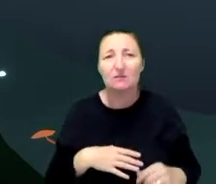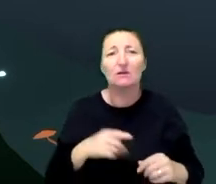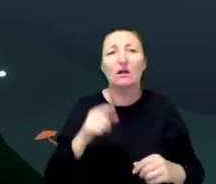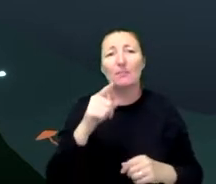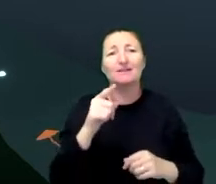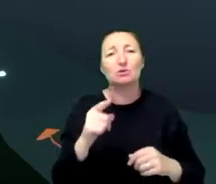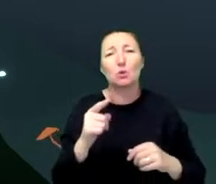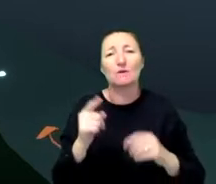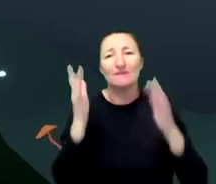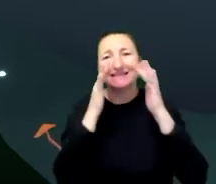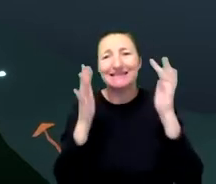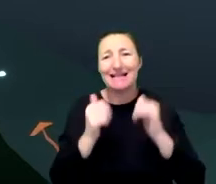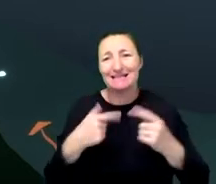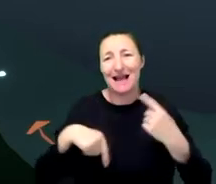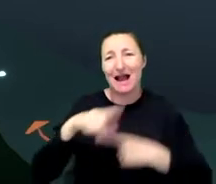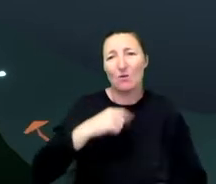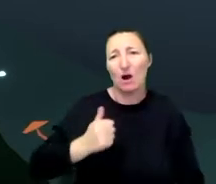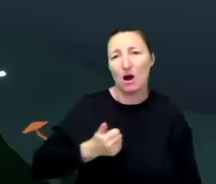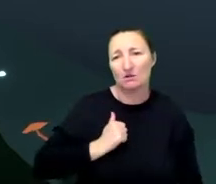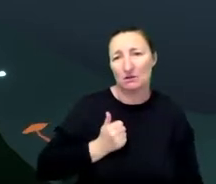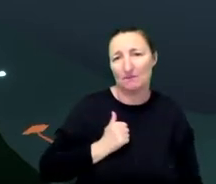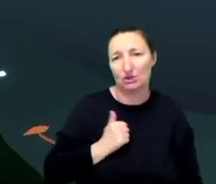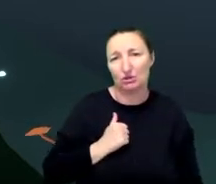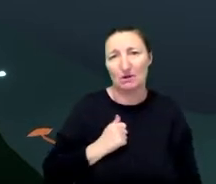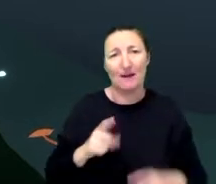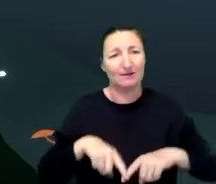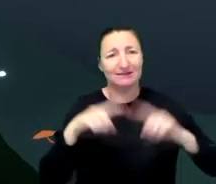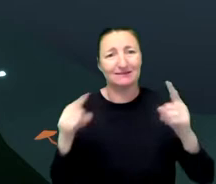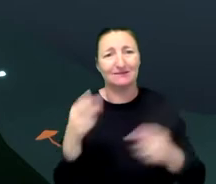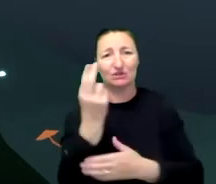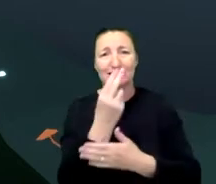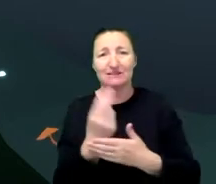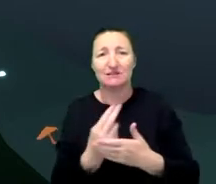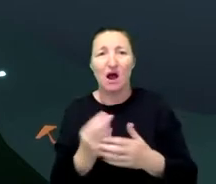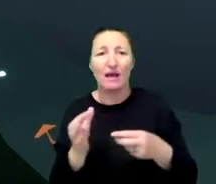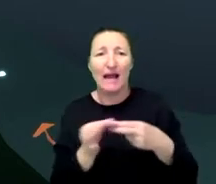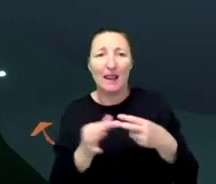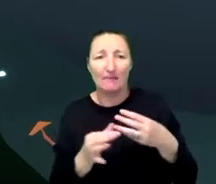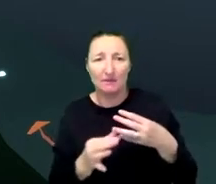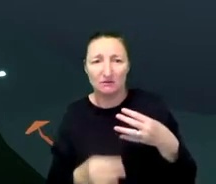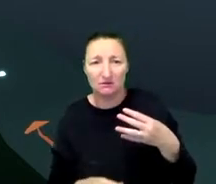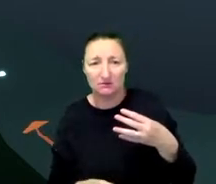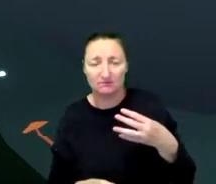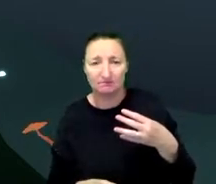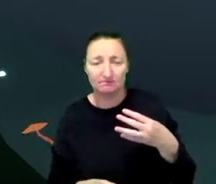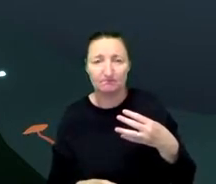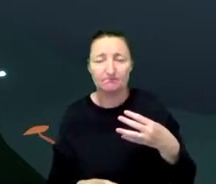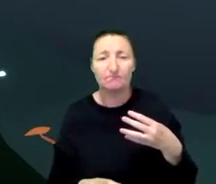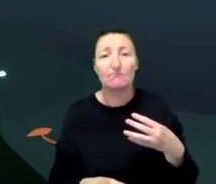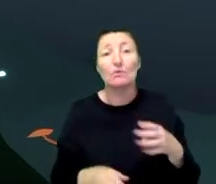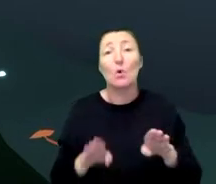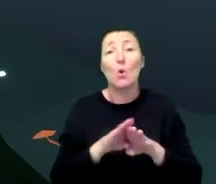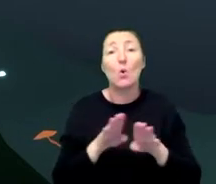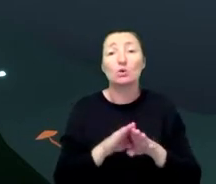assumptions about different design elements. Like another workshop we ran was on the prompts